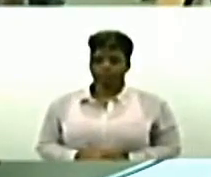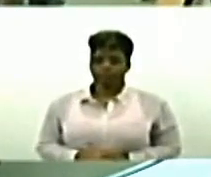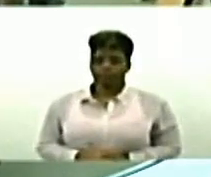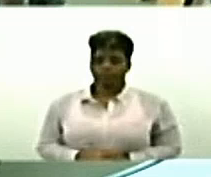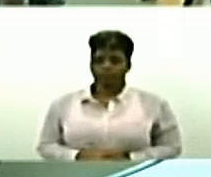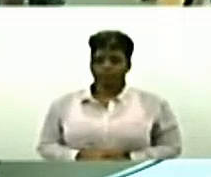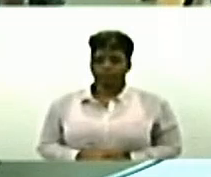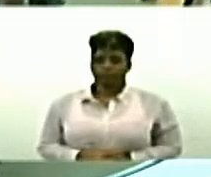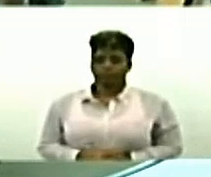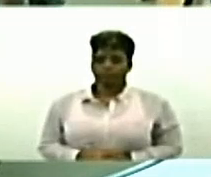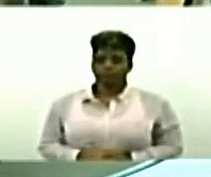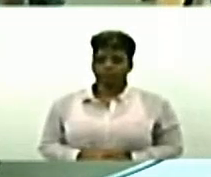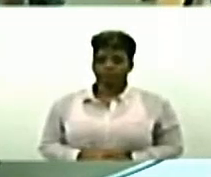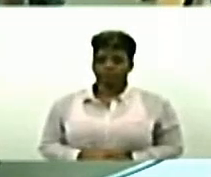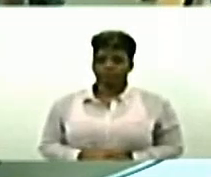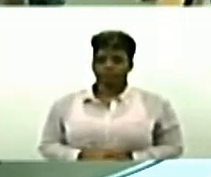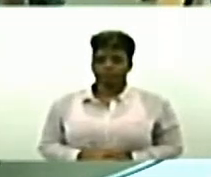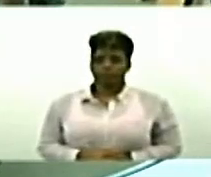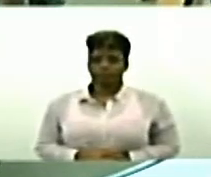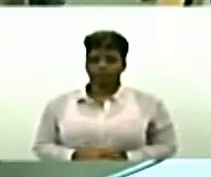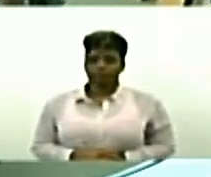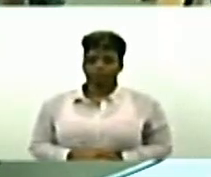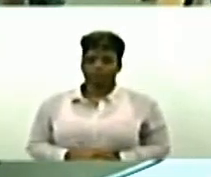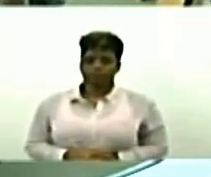Oh, sorry.